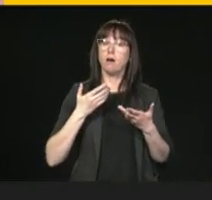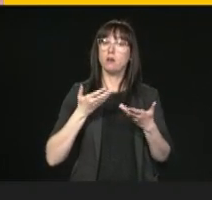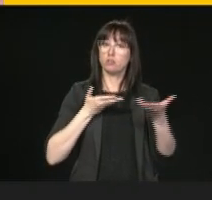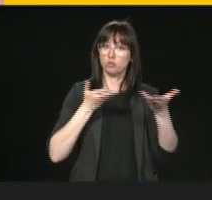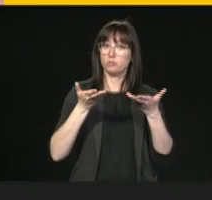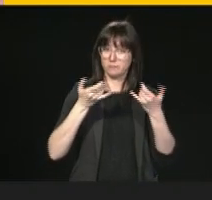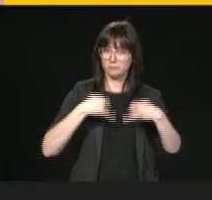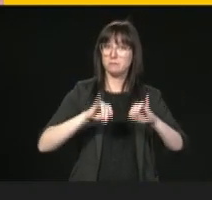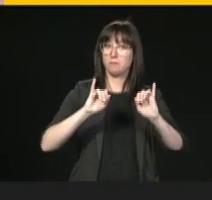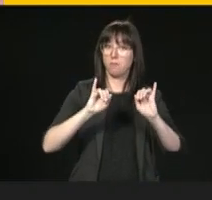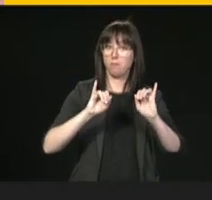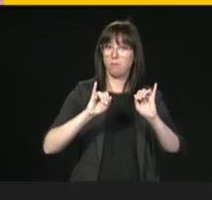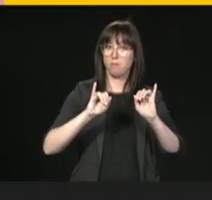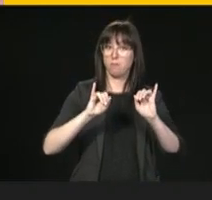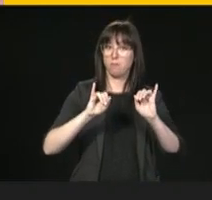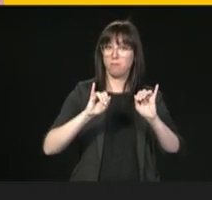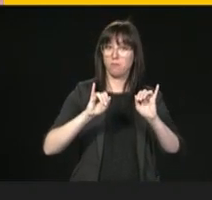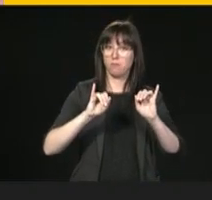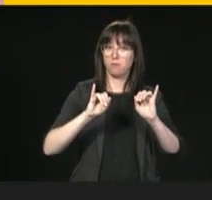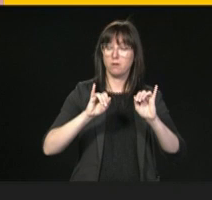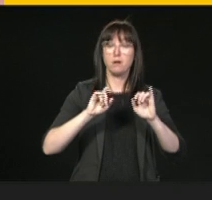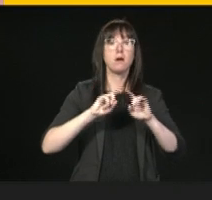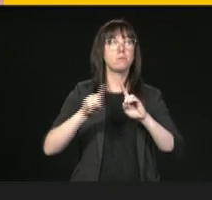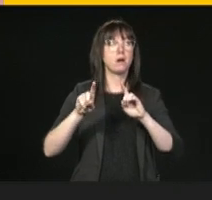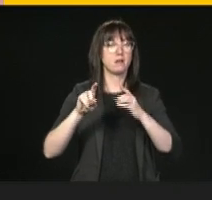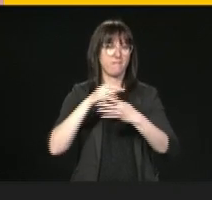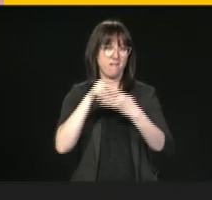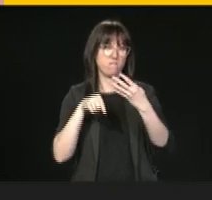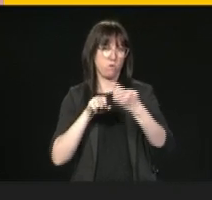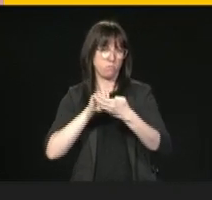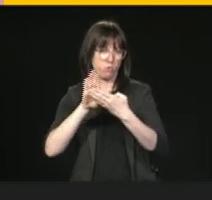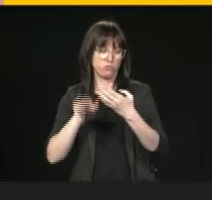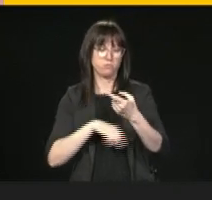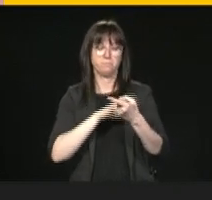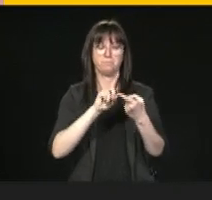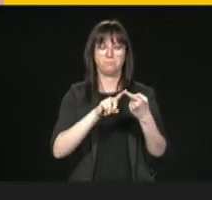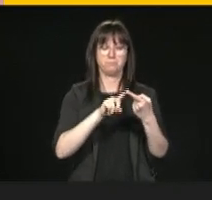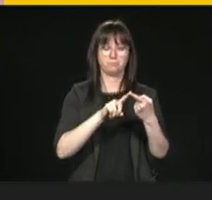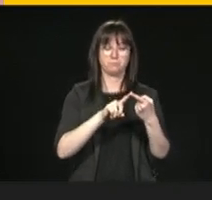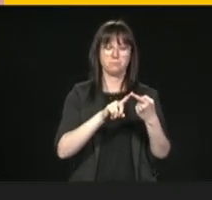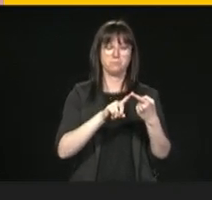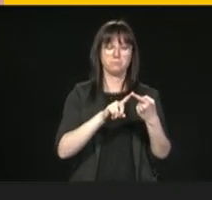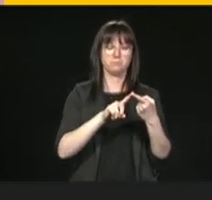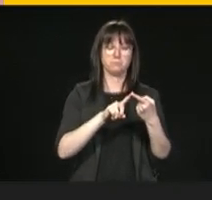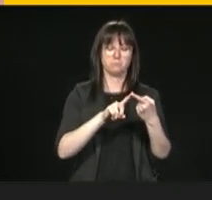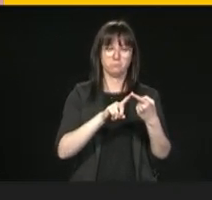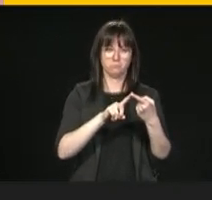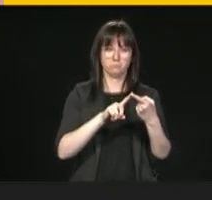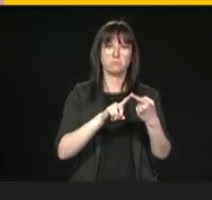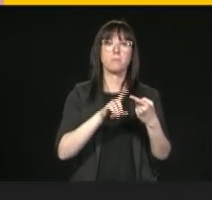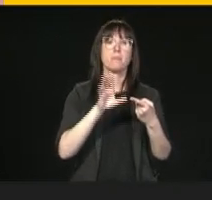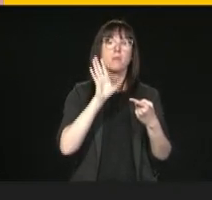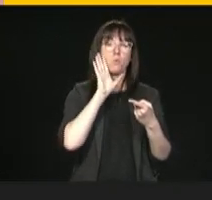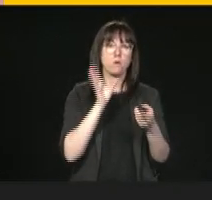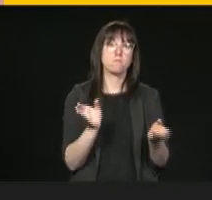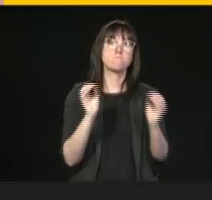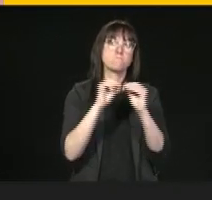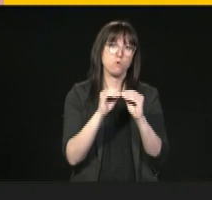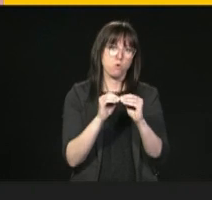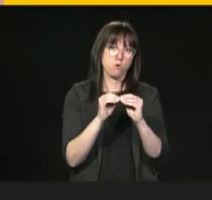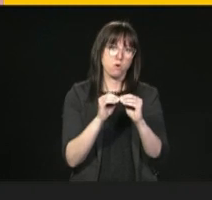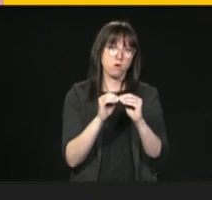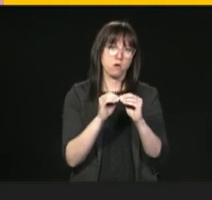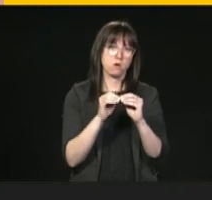in four ways. First, by significantly increasing the number of agents that work,